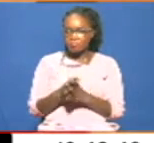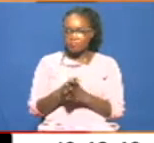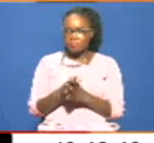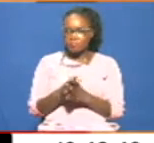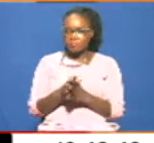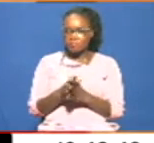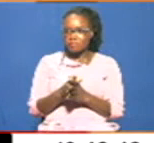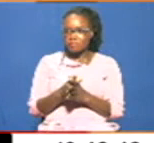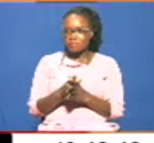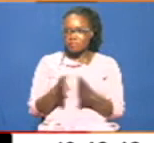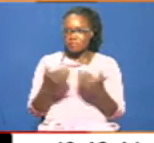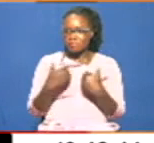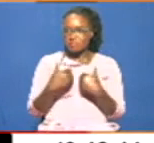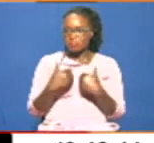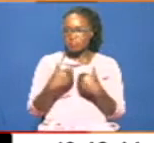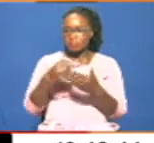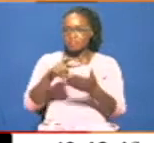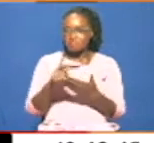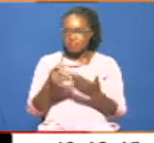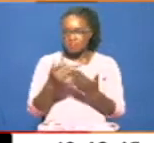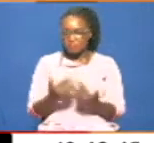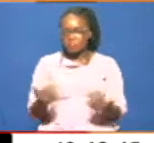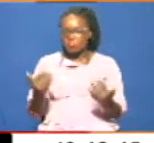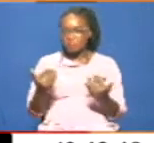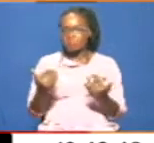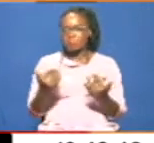they have a loan product for that.